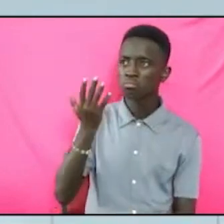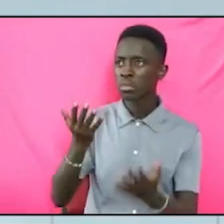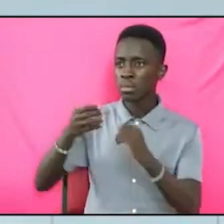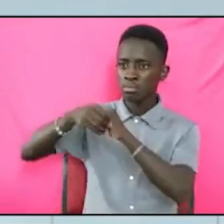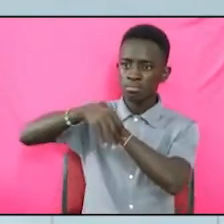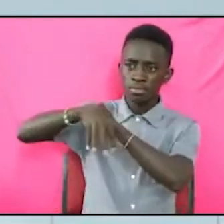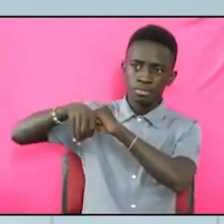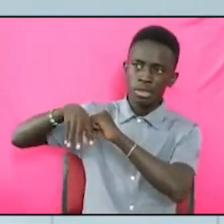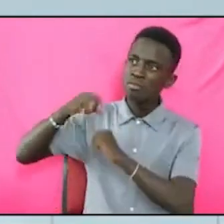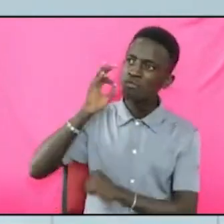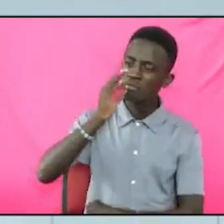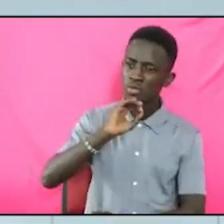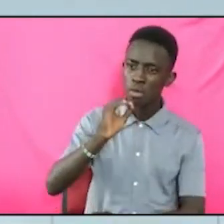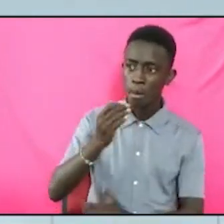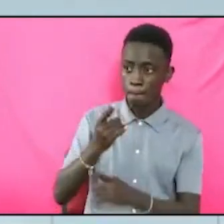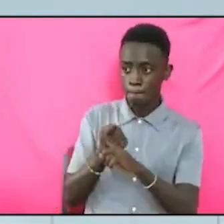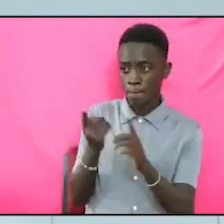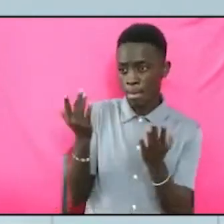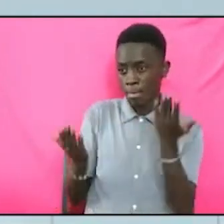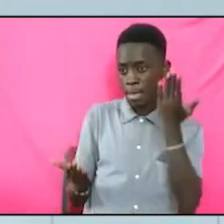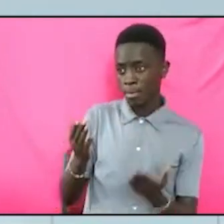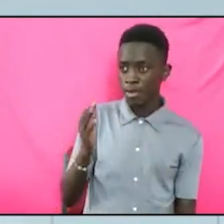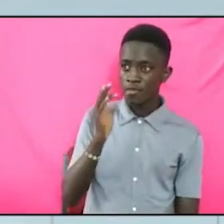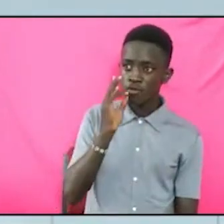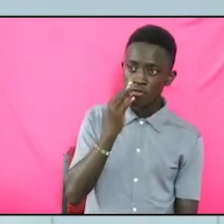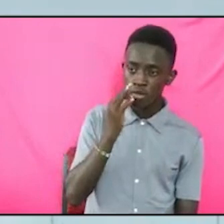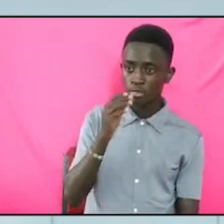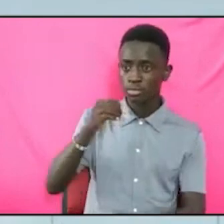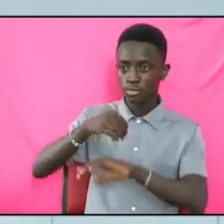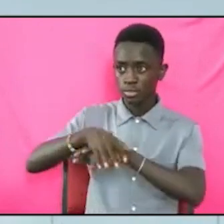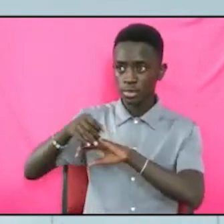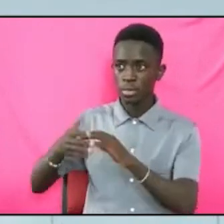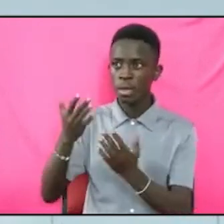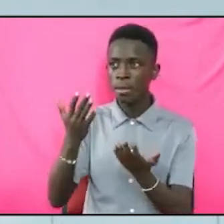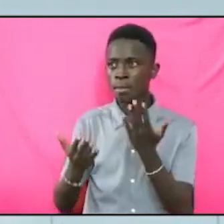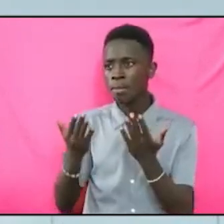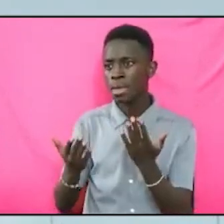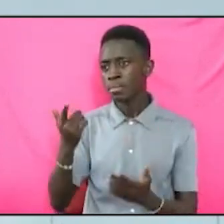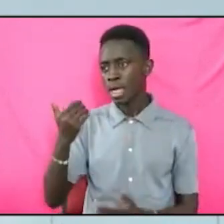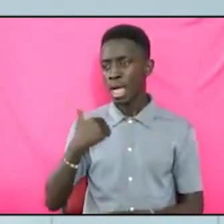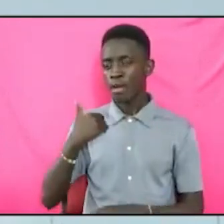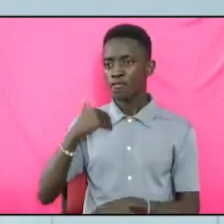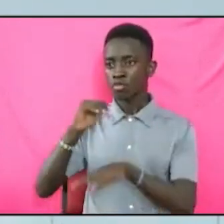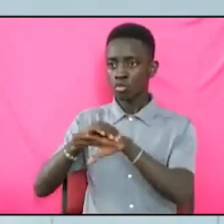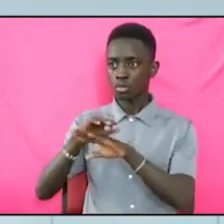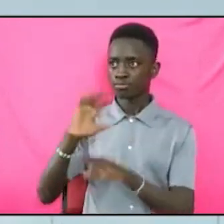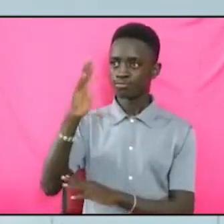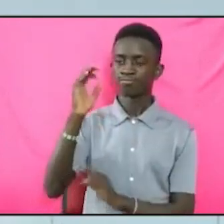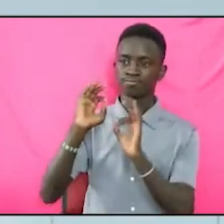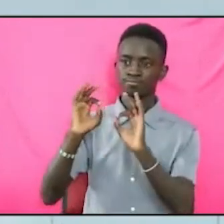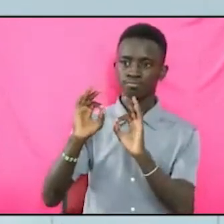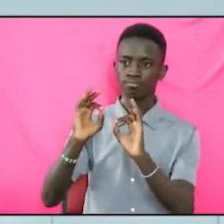the produce of the olive fails, and the field yields no good, no food, although the flock is cut